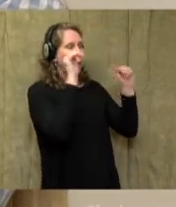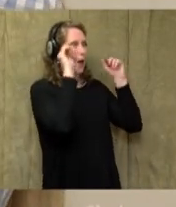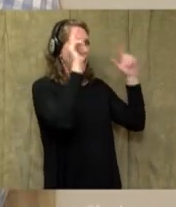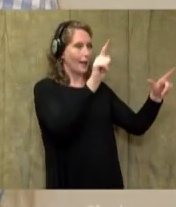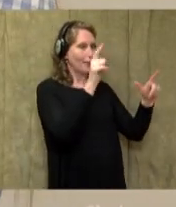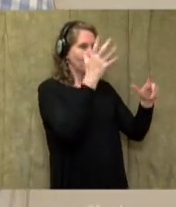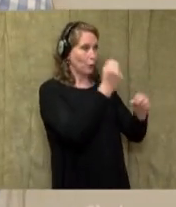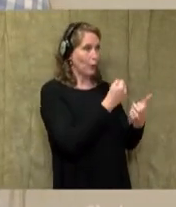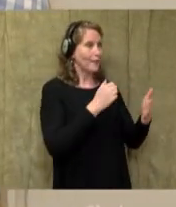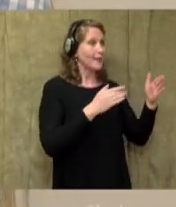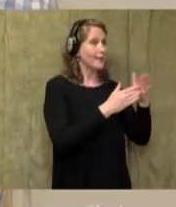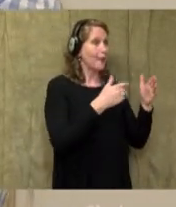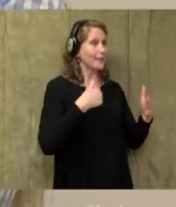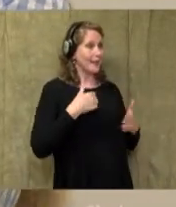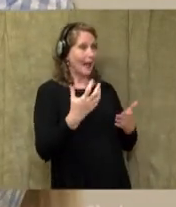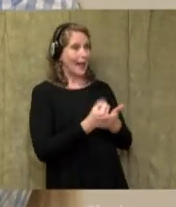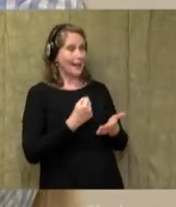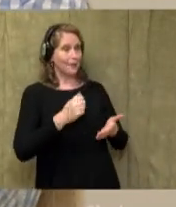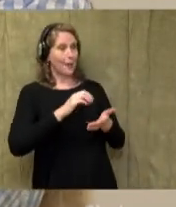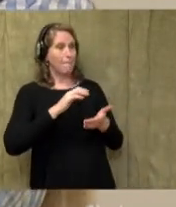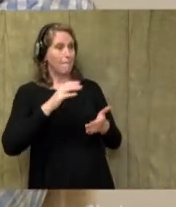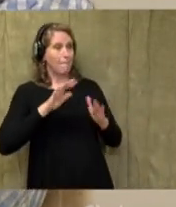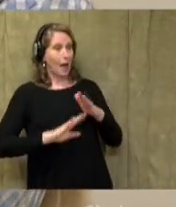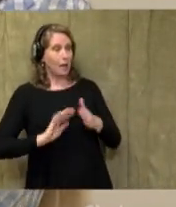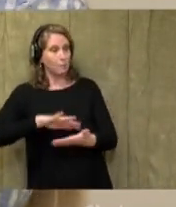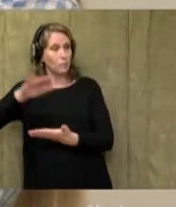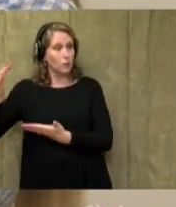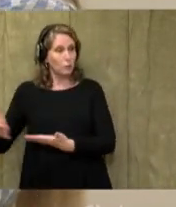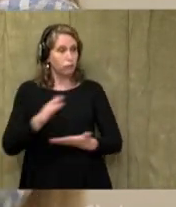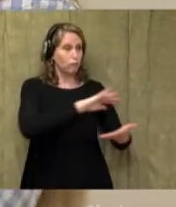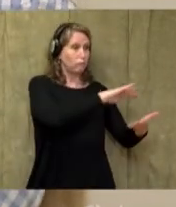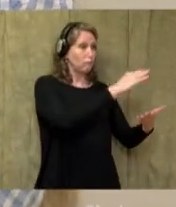You get the tops and I get the bottoms."